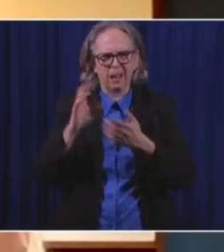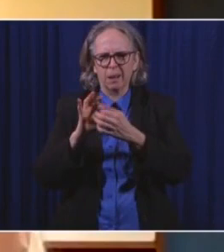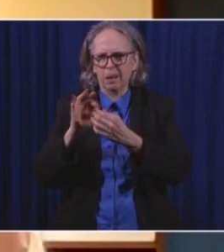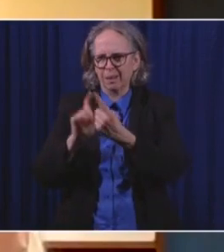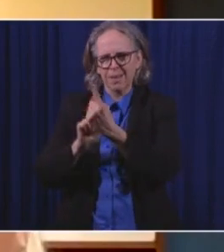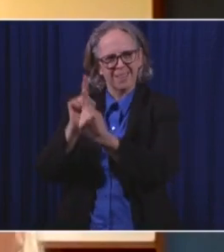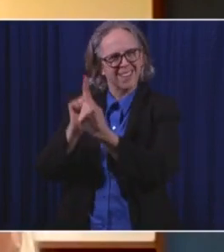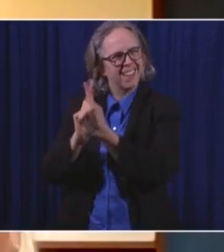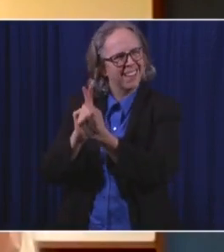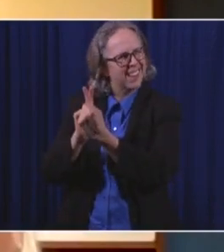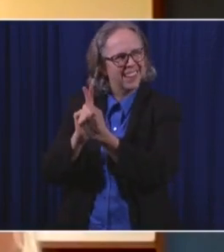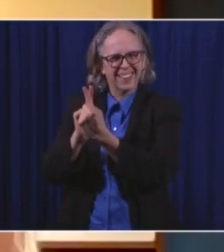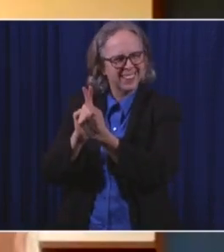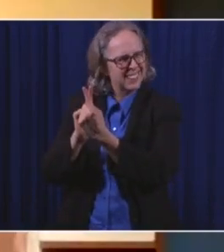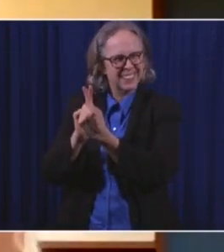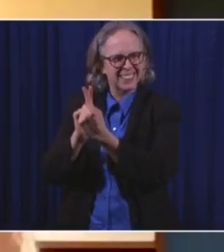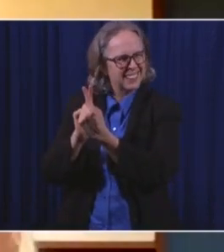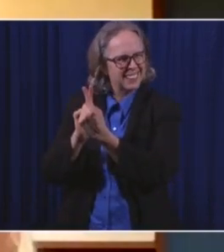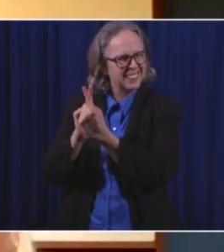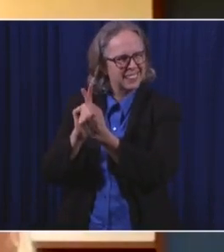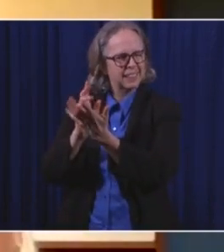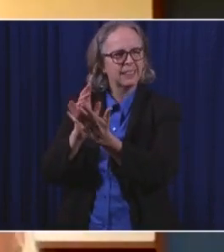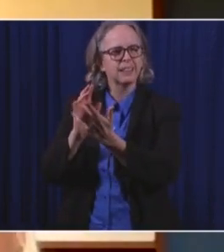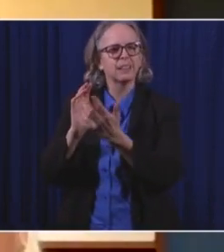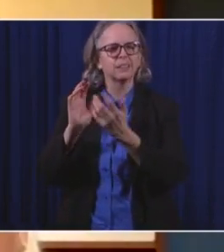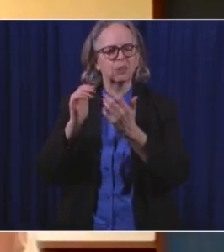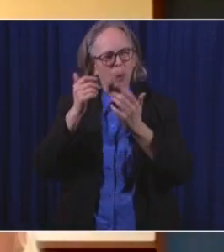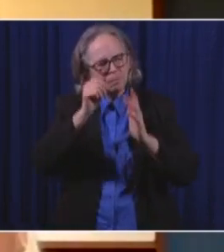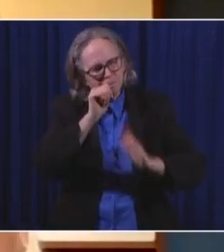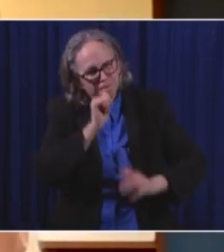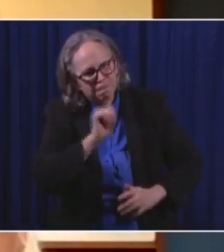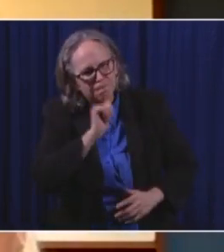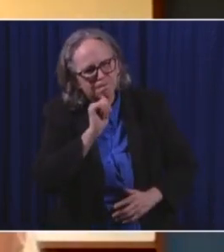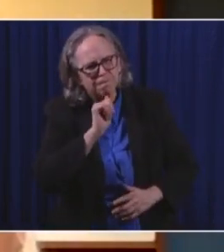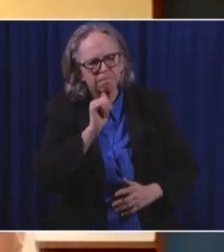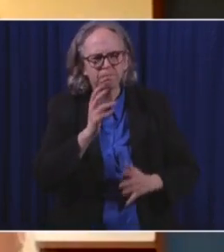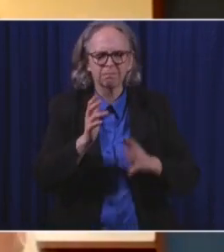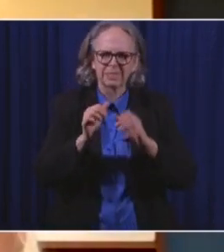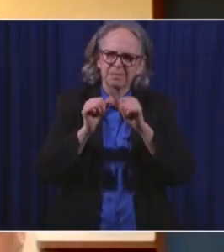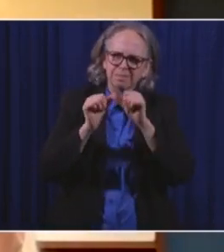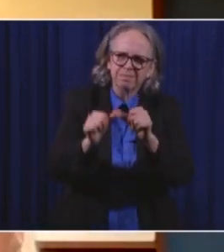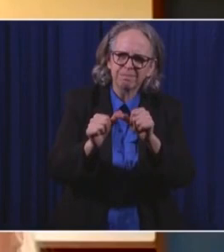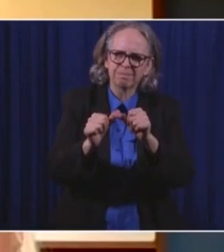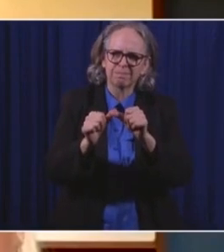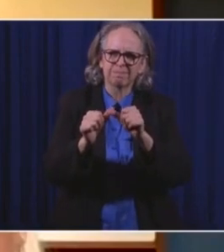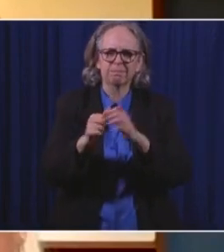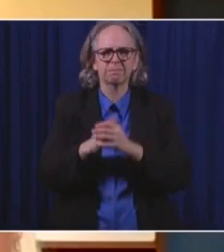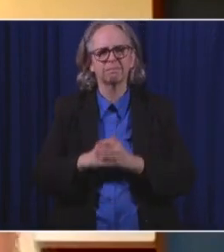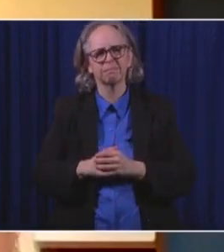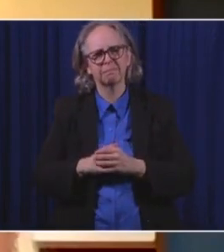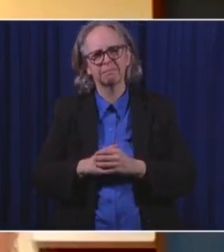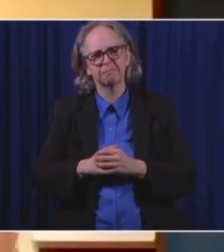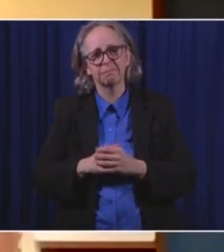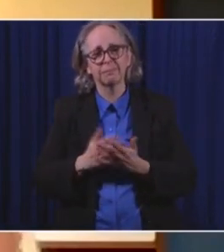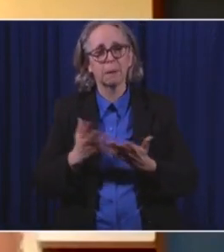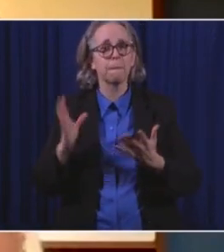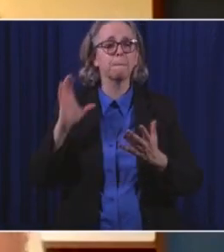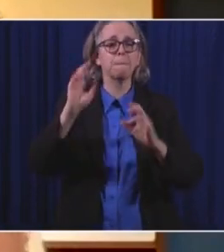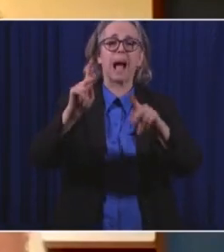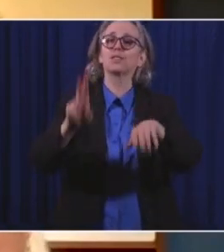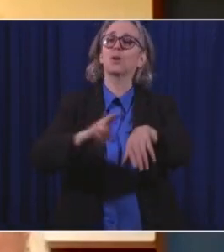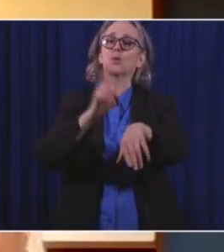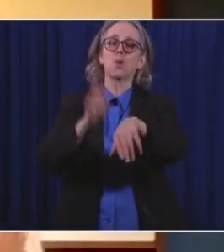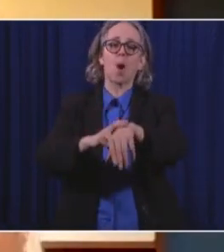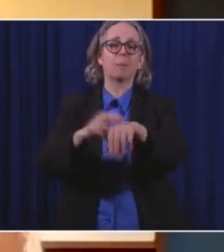get through this pandemic safe and we can move on again with our lives as soon as